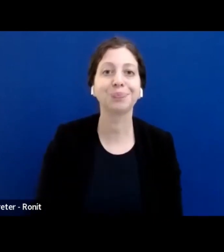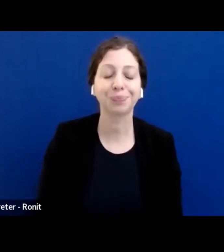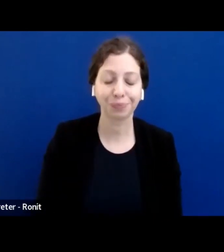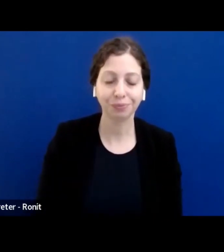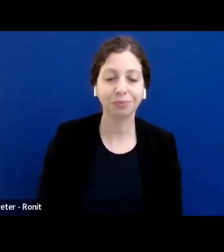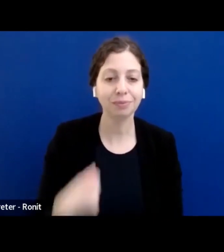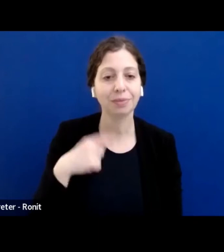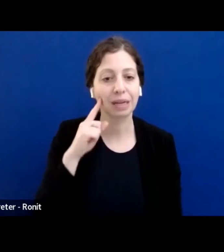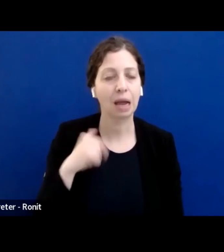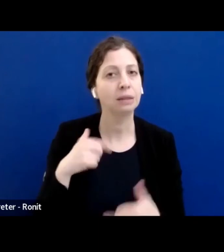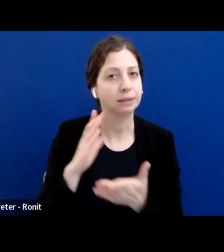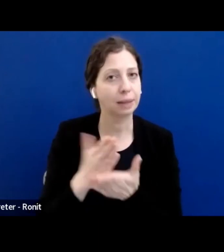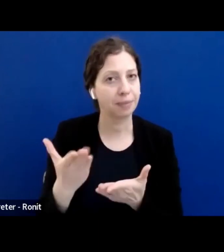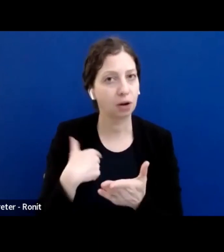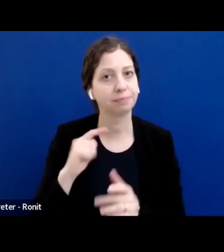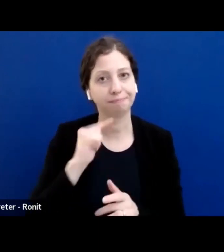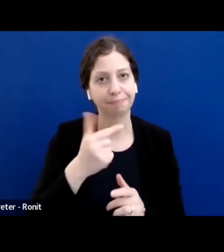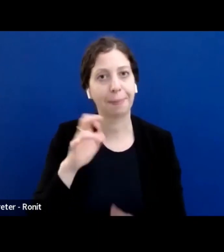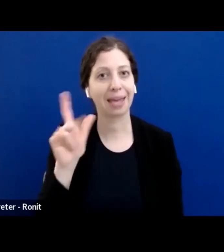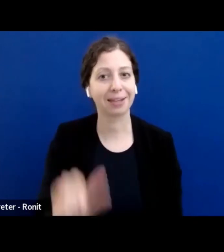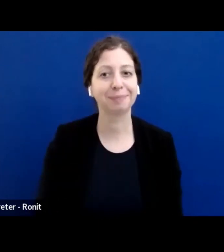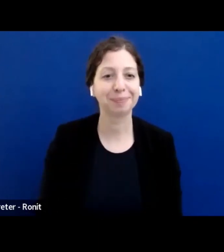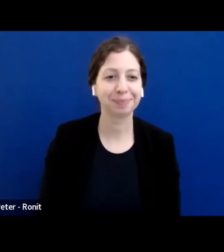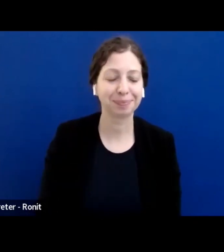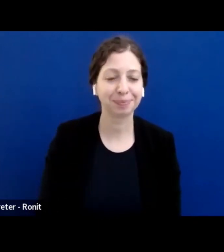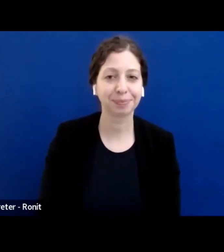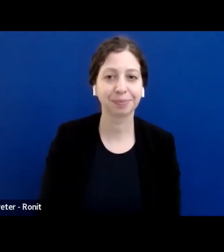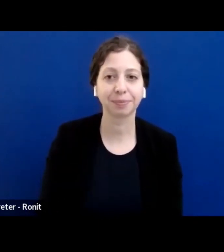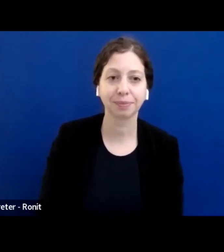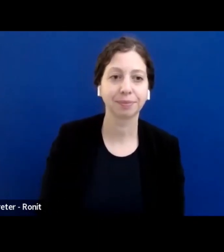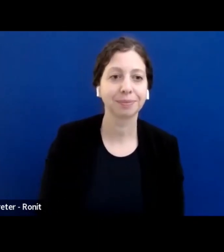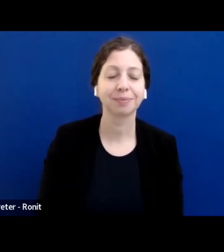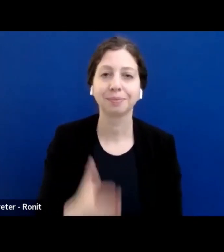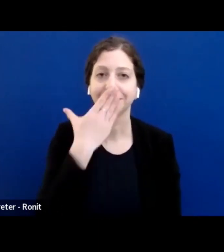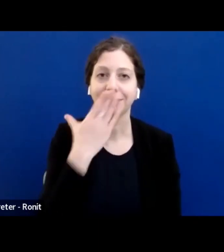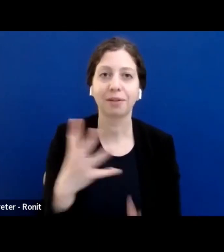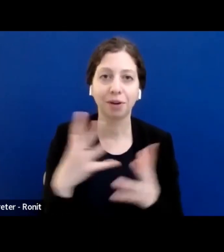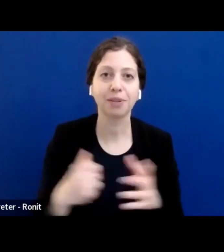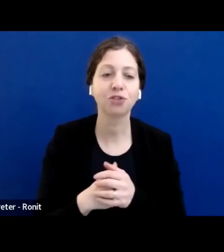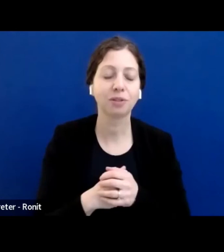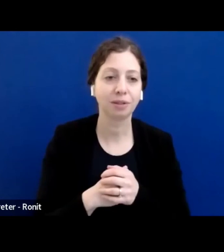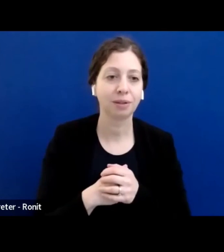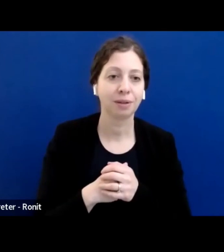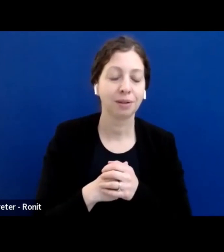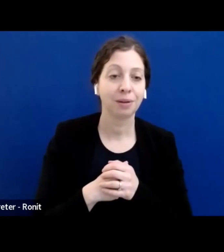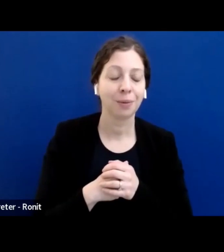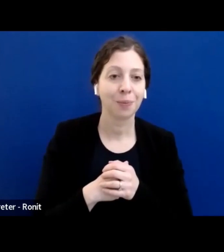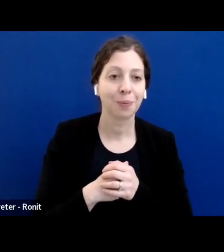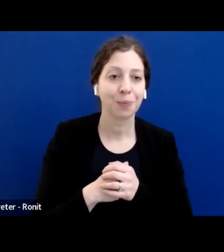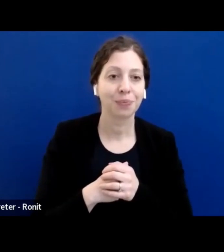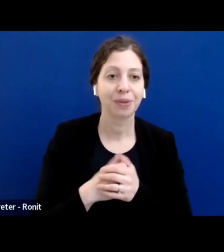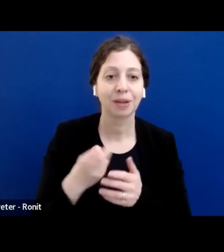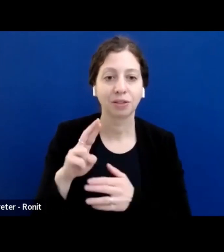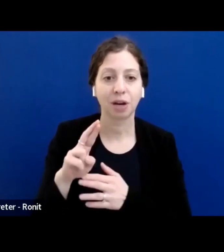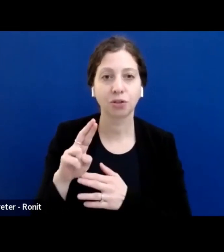think I'll stop there and hand it back to you, Becky. Great, thank you very much. So Dr.